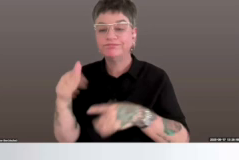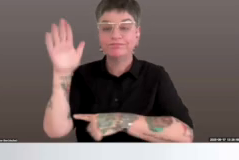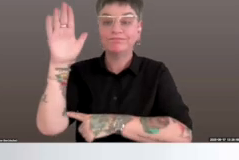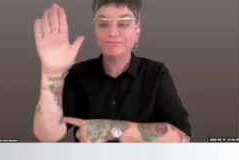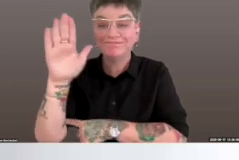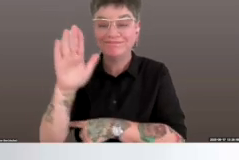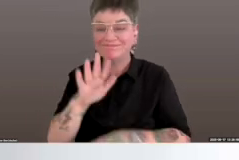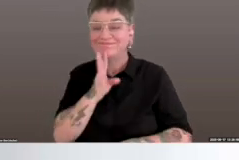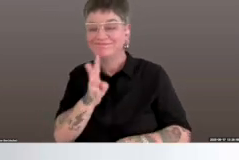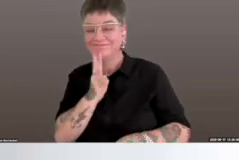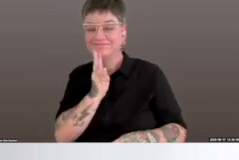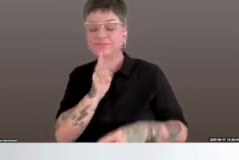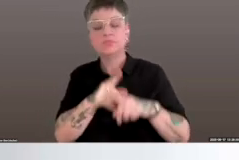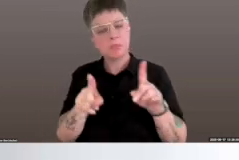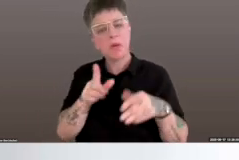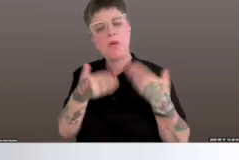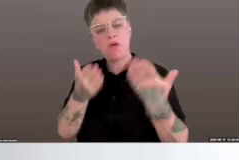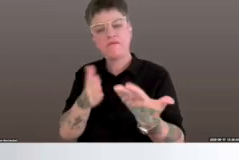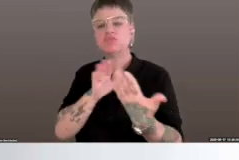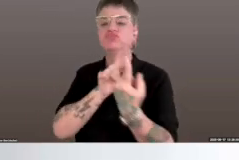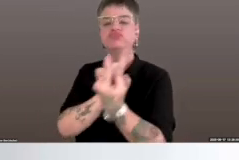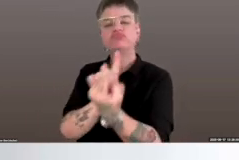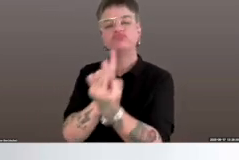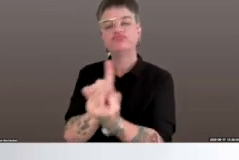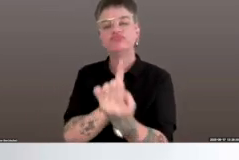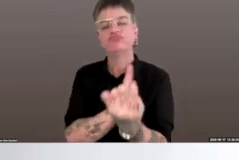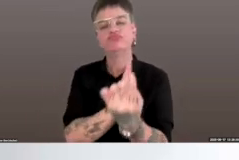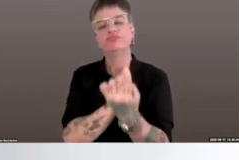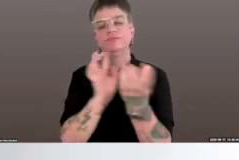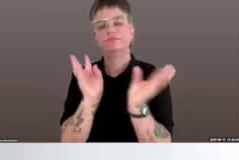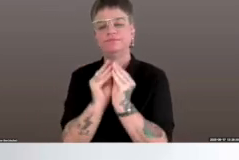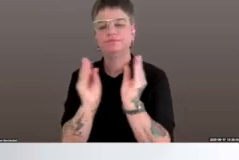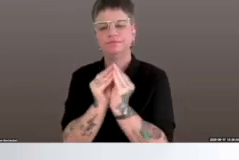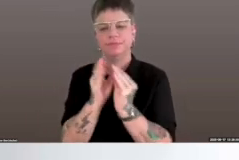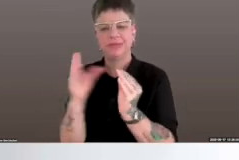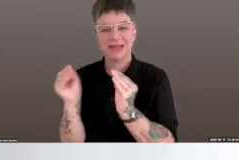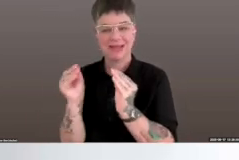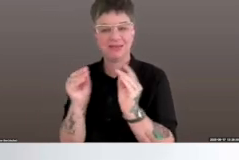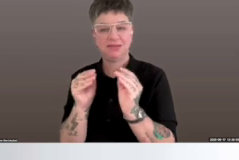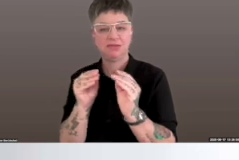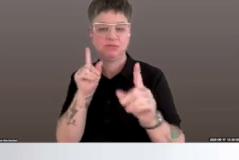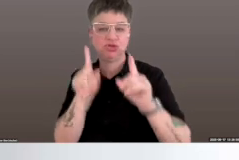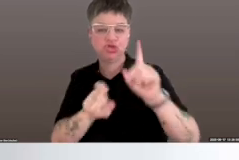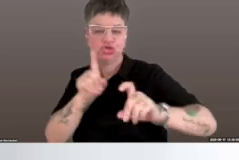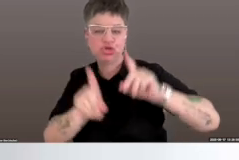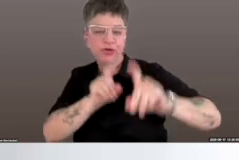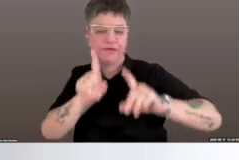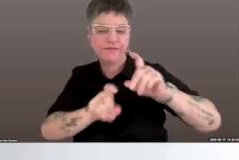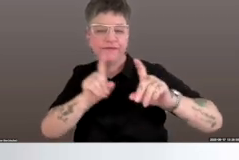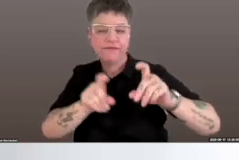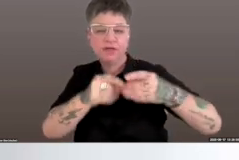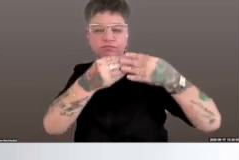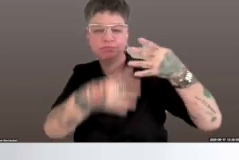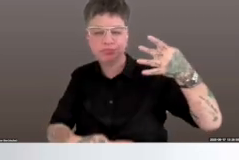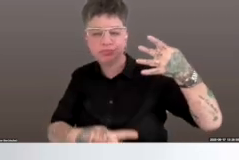we also offer one-on-one meetings as well as a community survey. This year, we created an